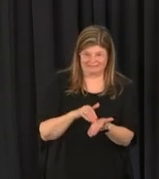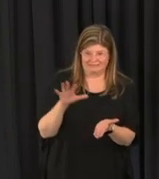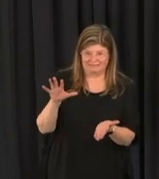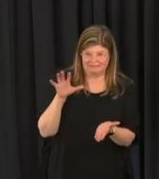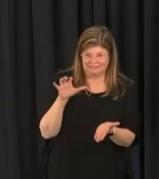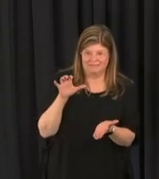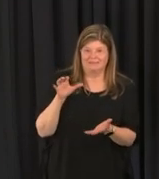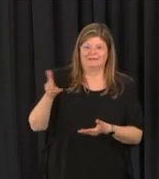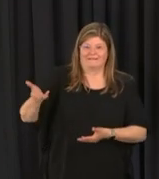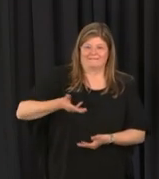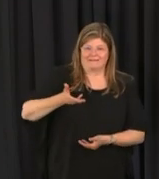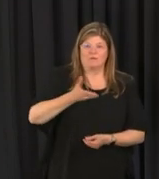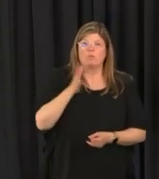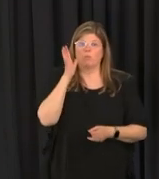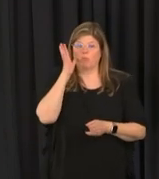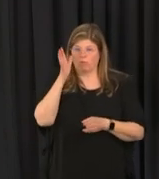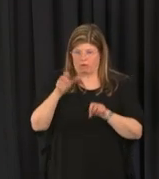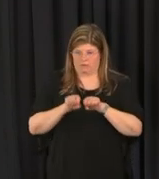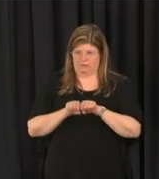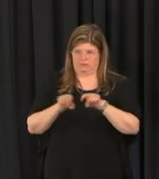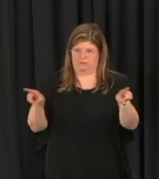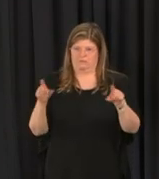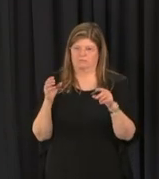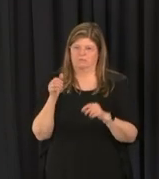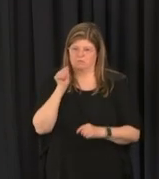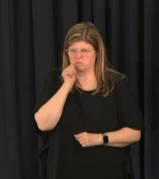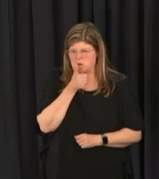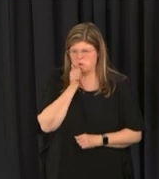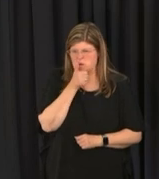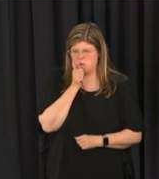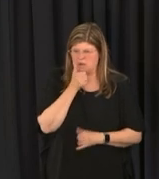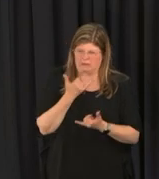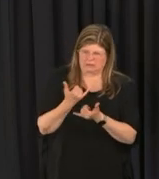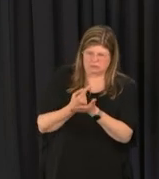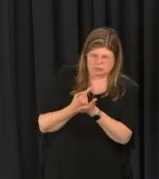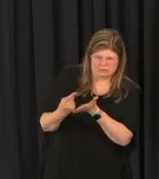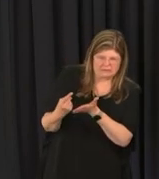13,500 invitations will go out this